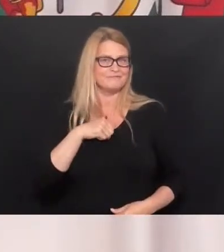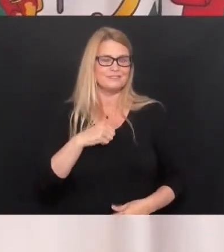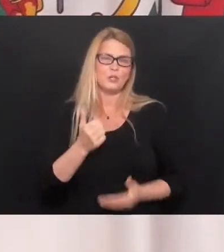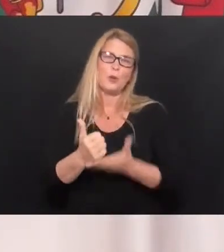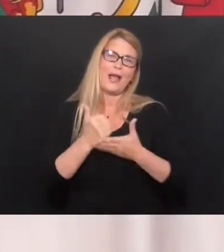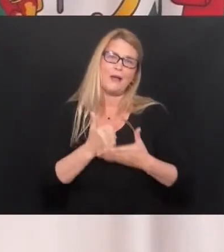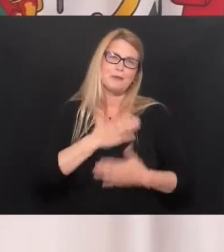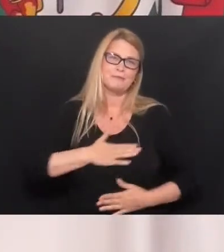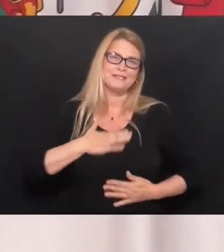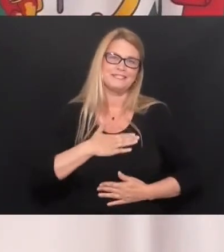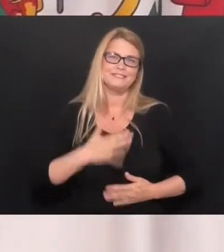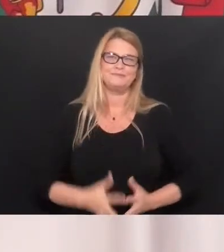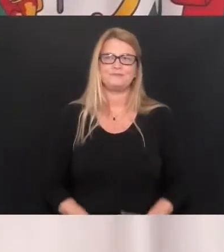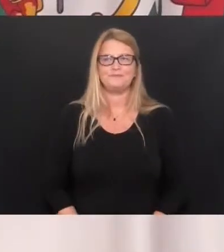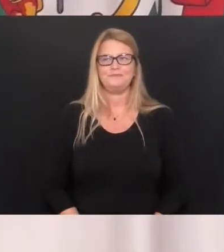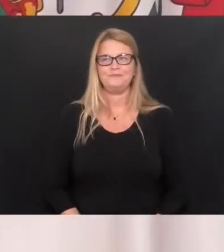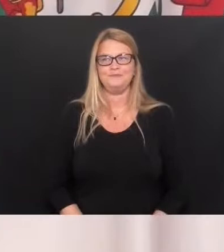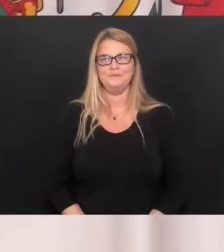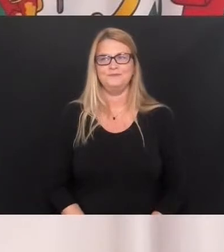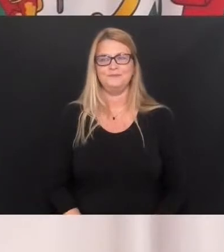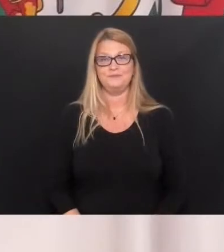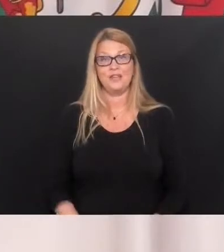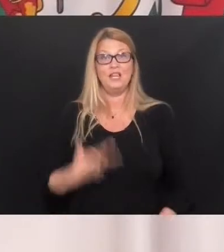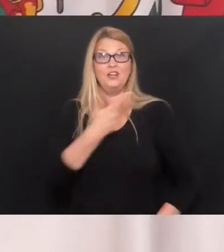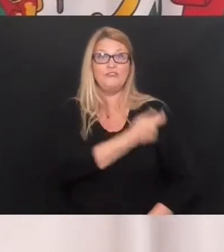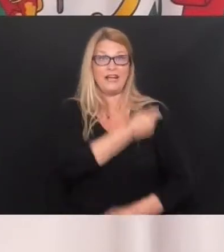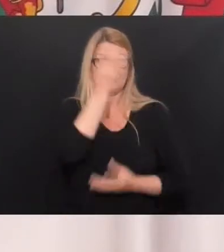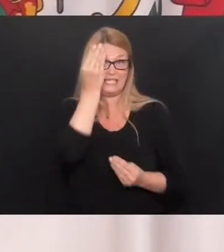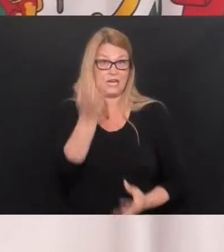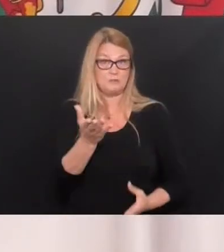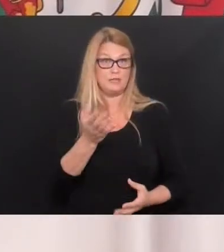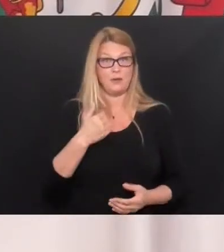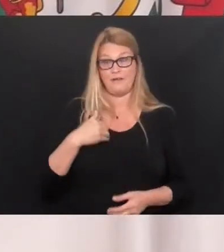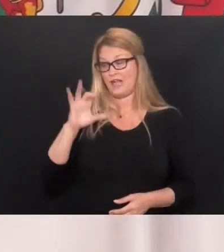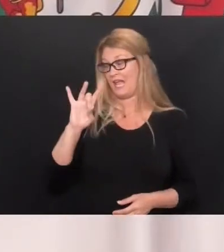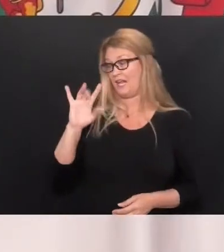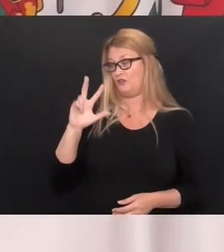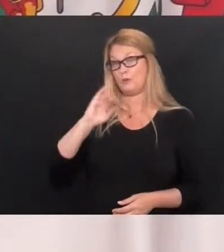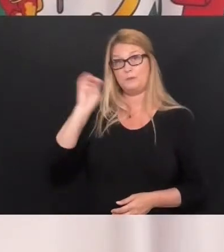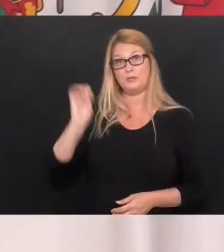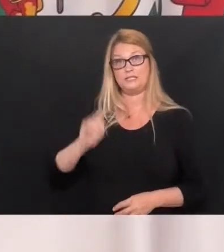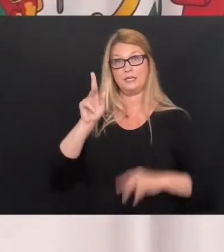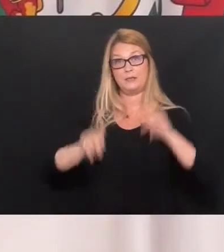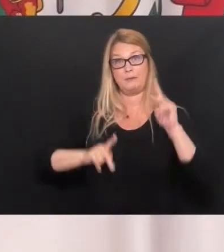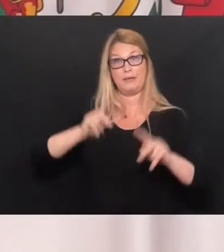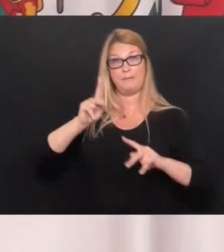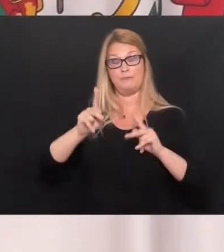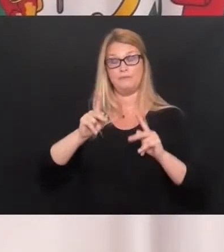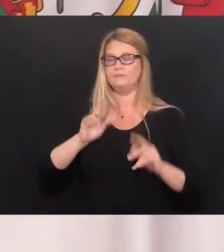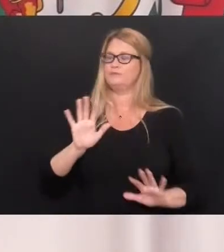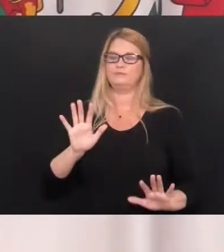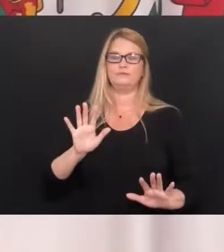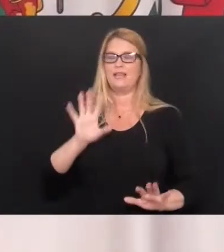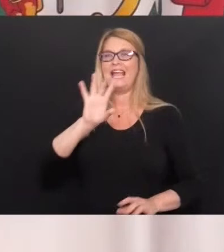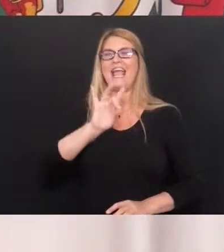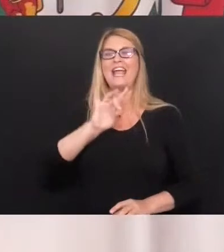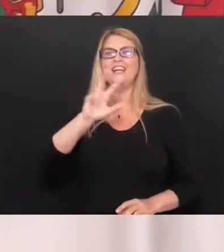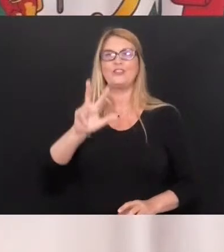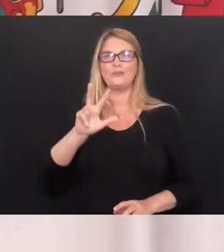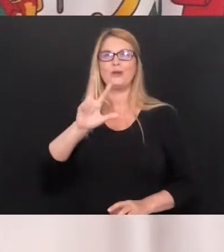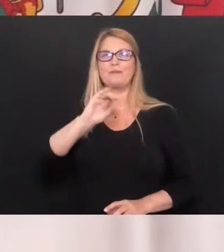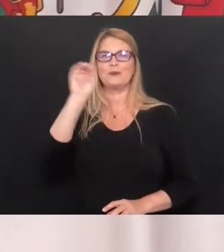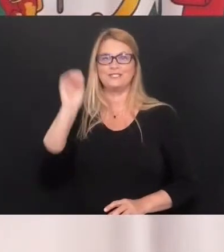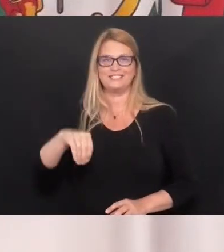there. And the vaccine update, we've got 83% of our people, the